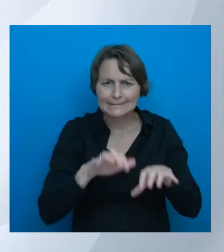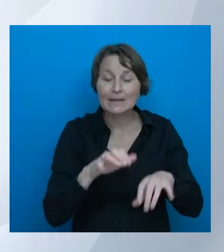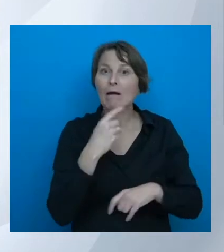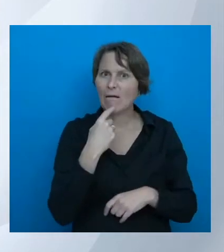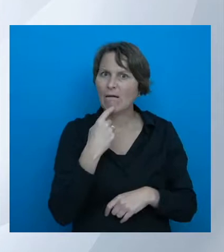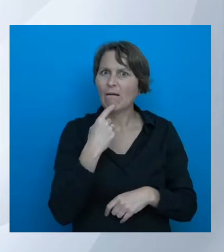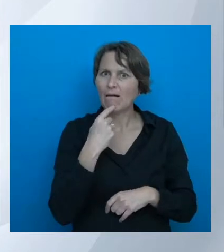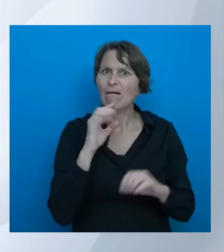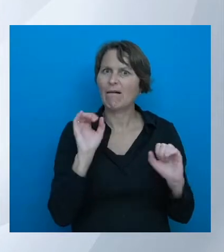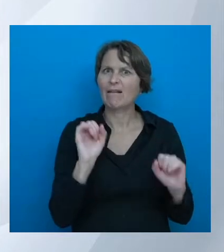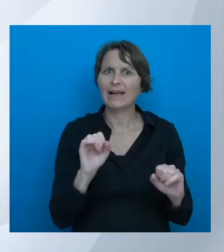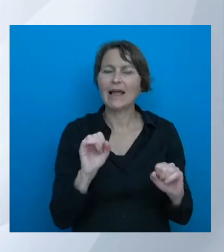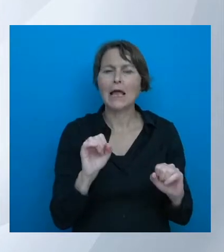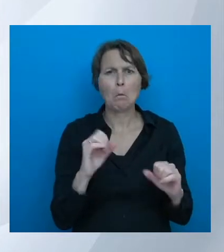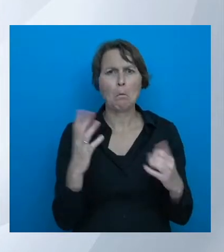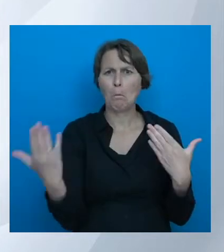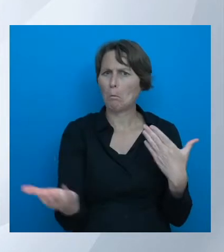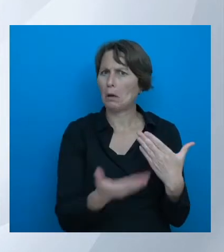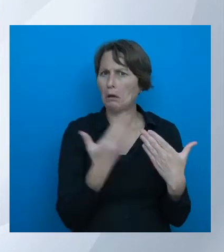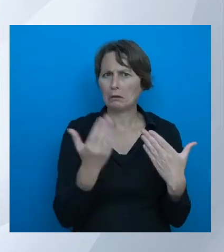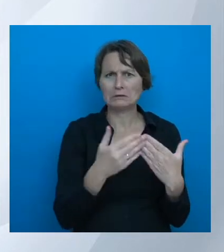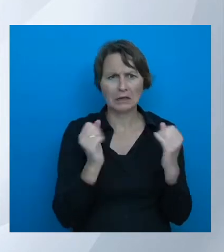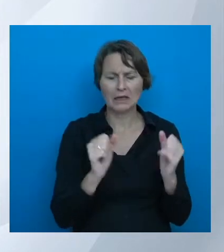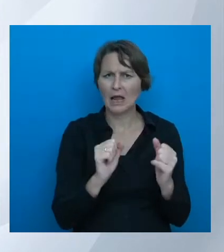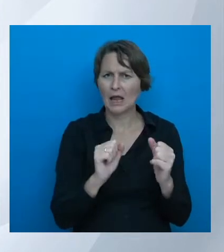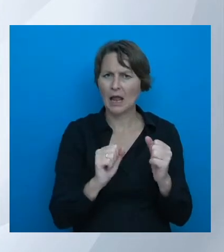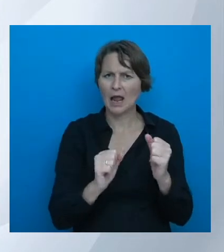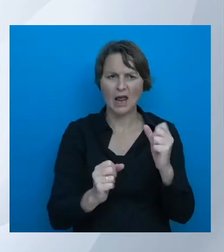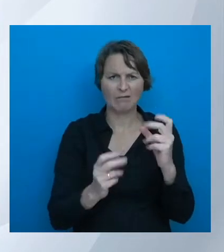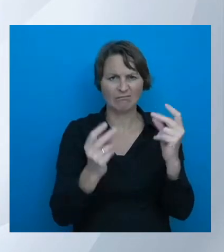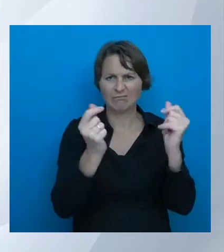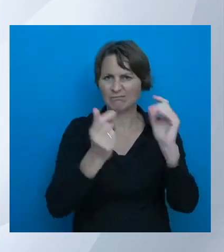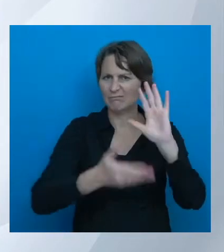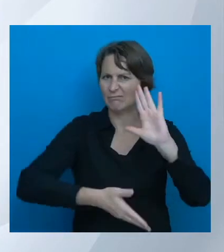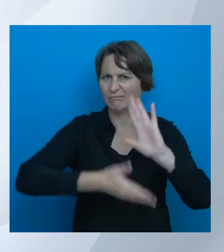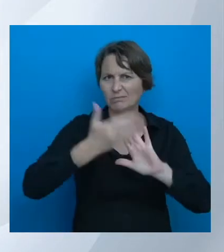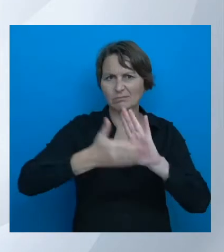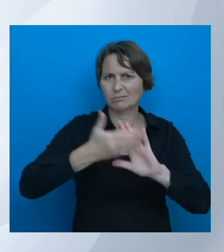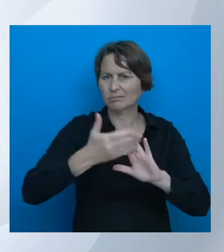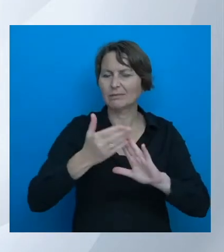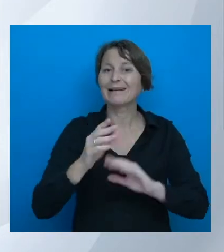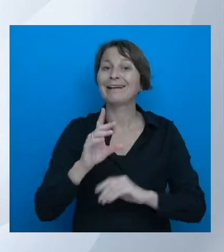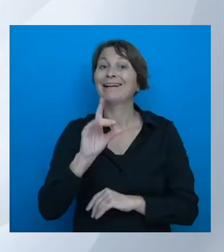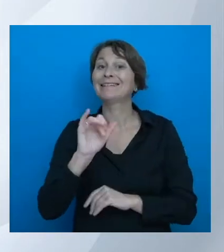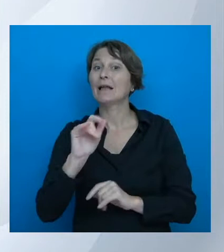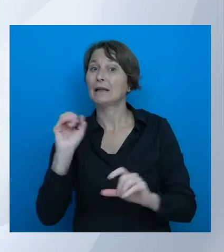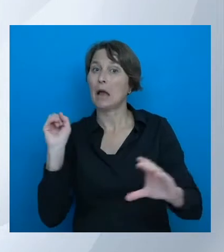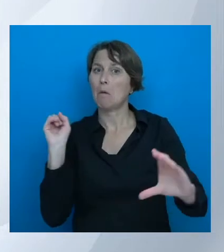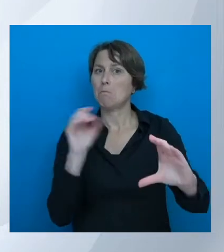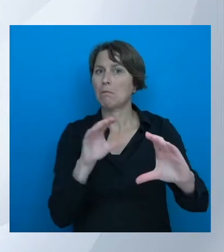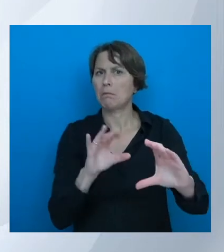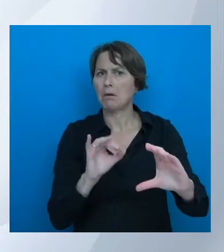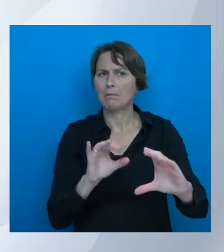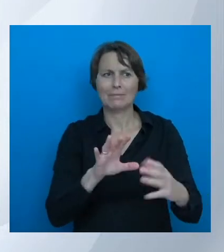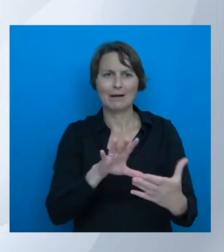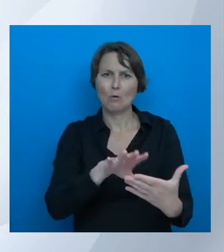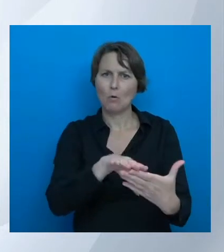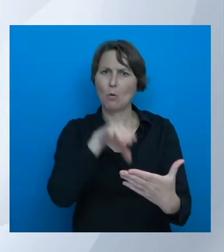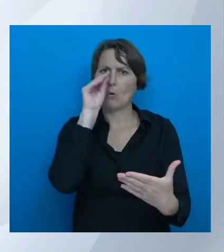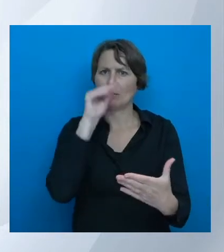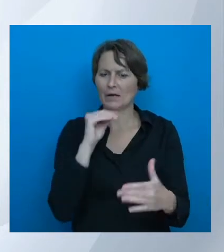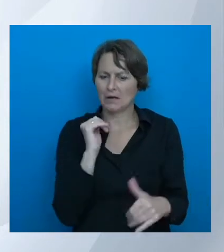really quite easily and get stuff up and running, get data in, and really start the learning process from